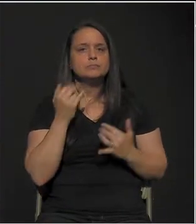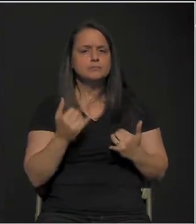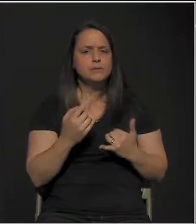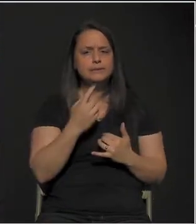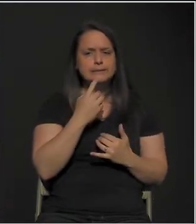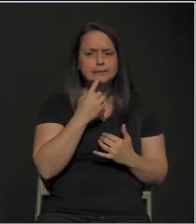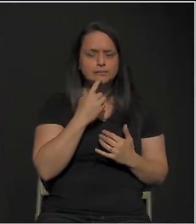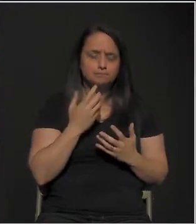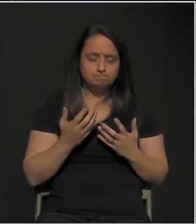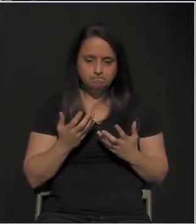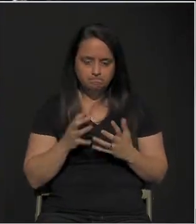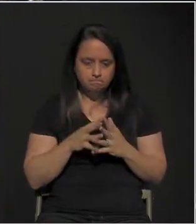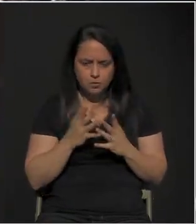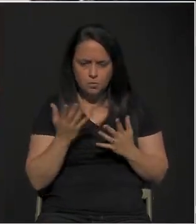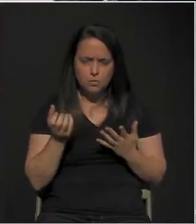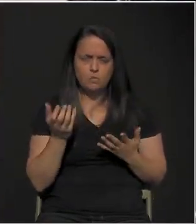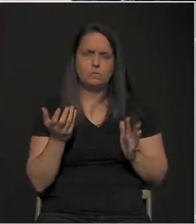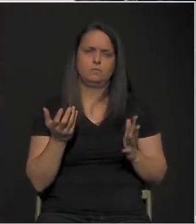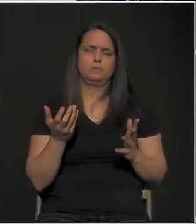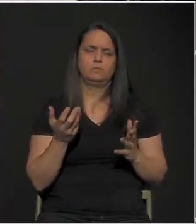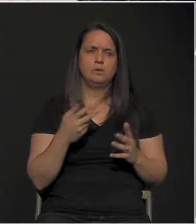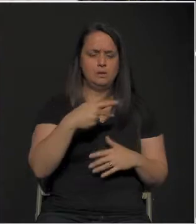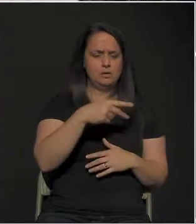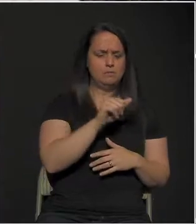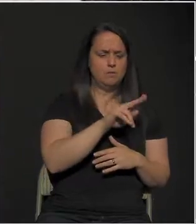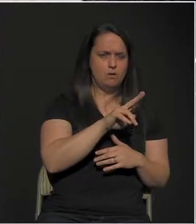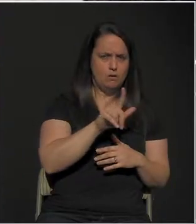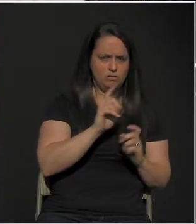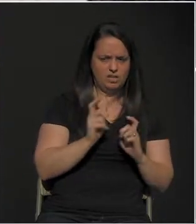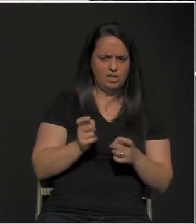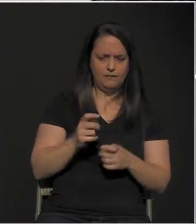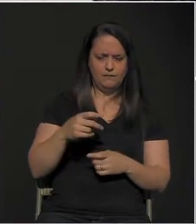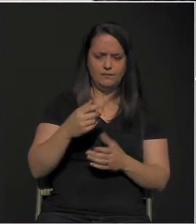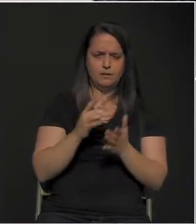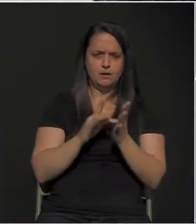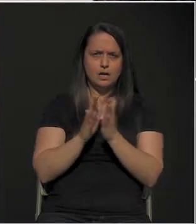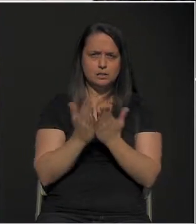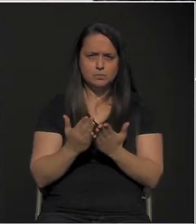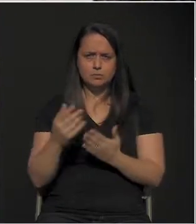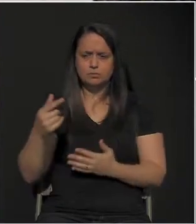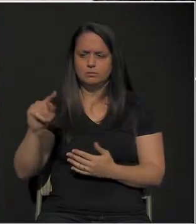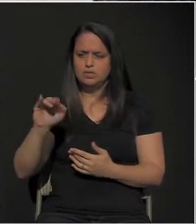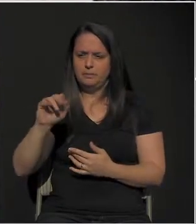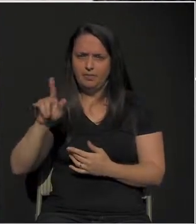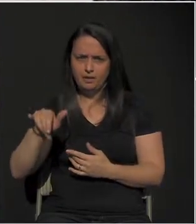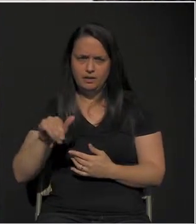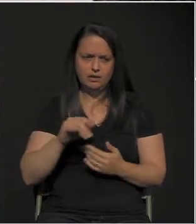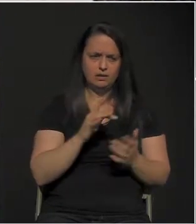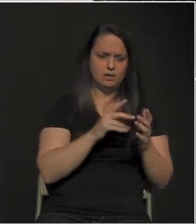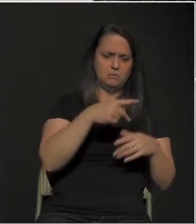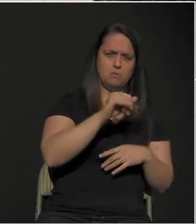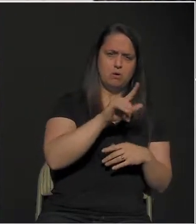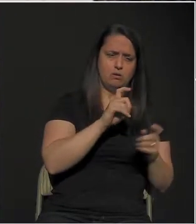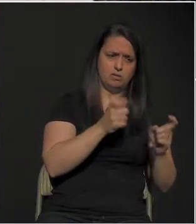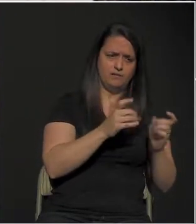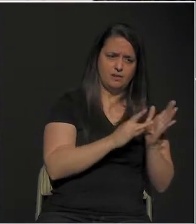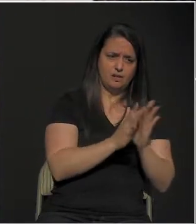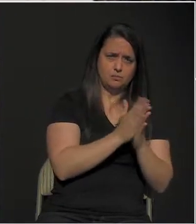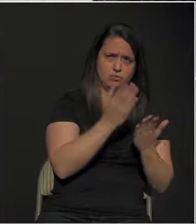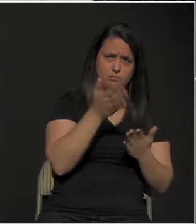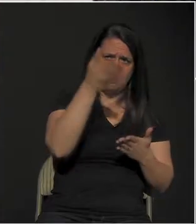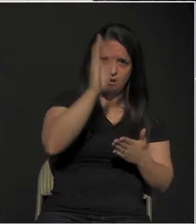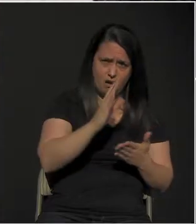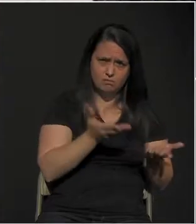saying is, well, hold on, Christian. Did Paul give the gospel to Timothy or did Paul give the gospel to God? What are you saying? I'm saying this, that